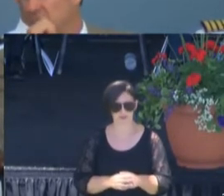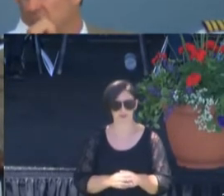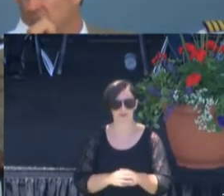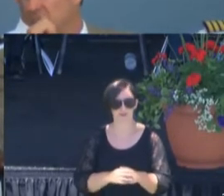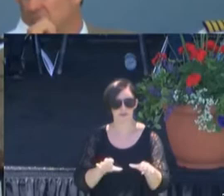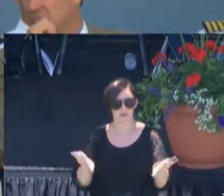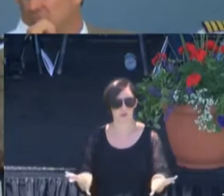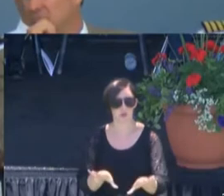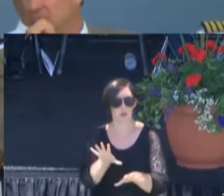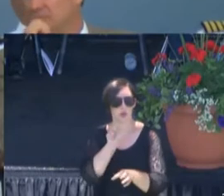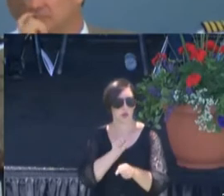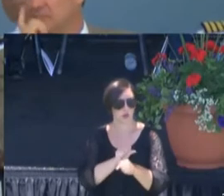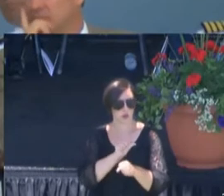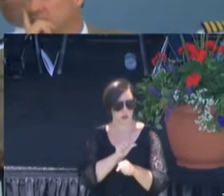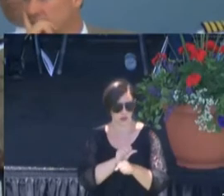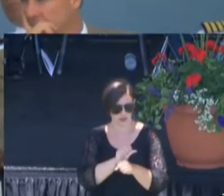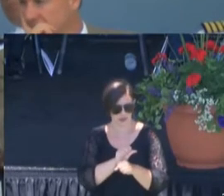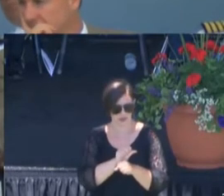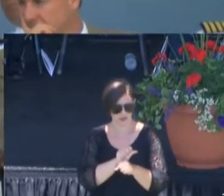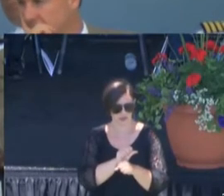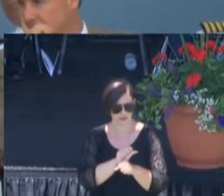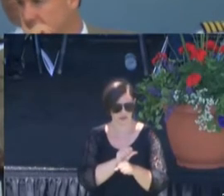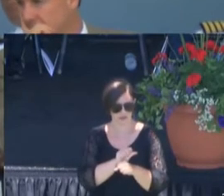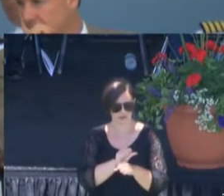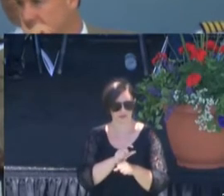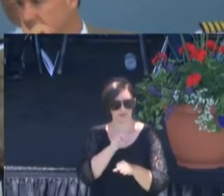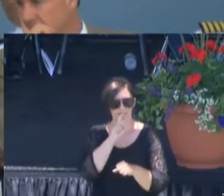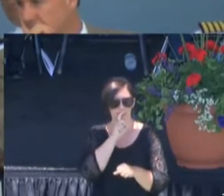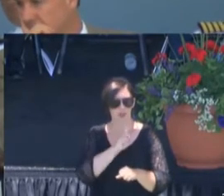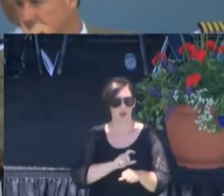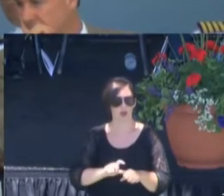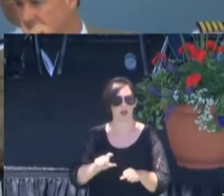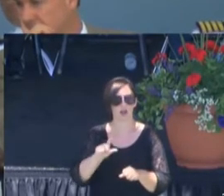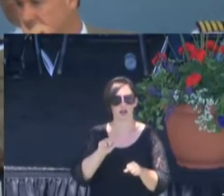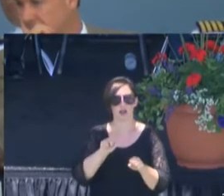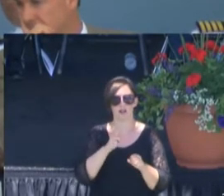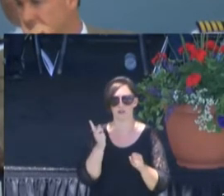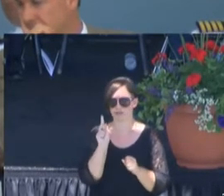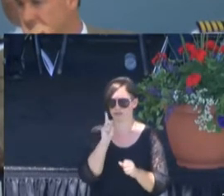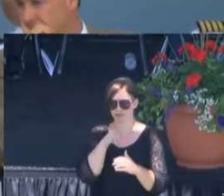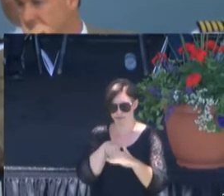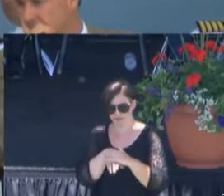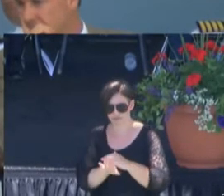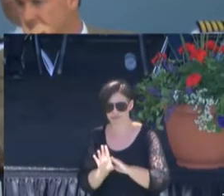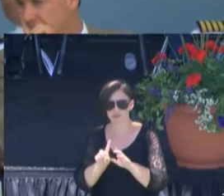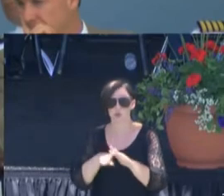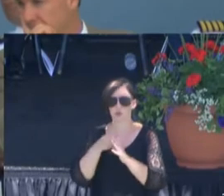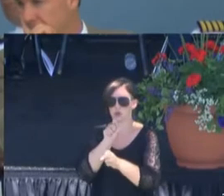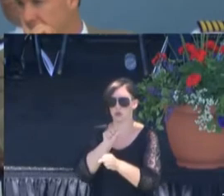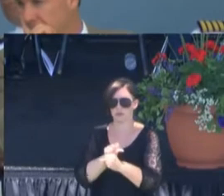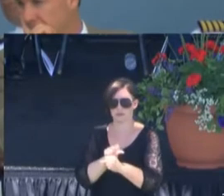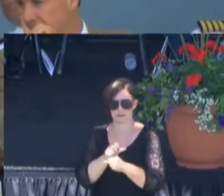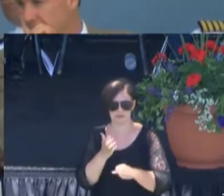discharge the duties of the office upon which I'm about to enter.